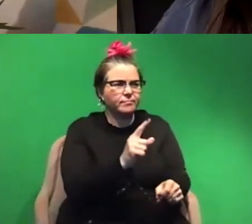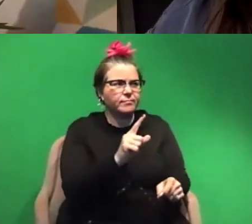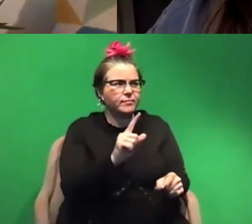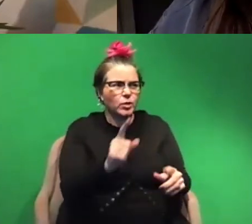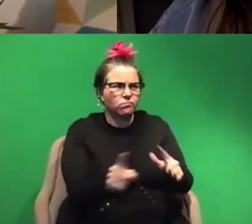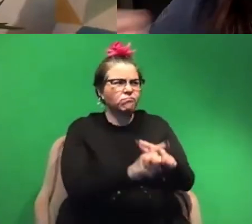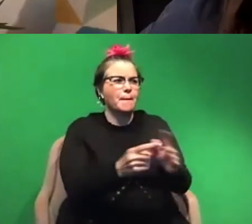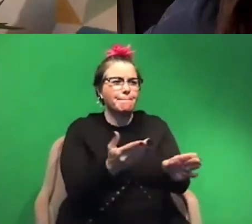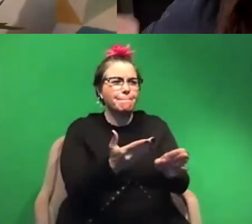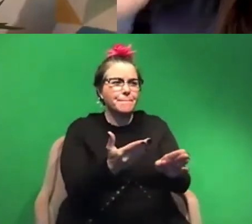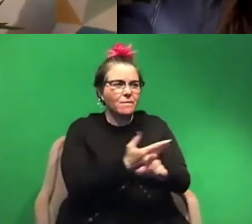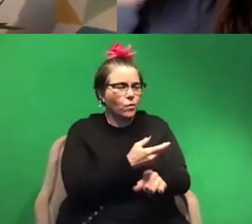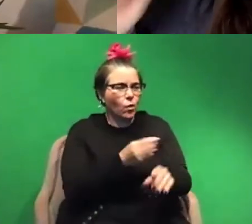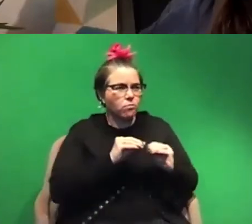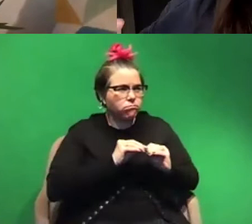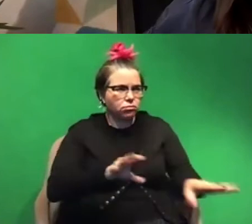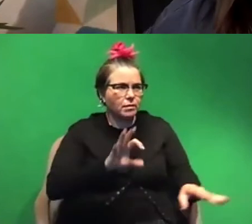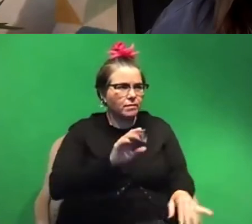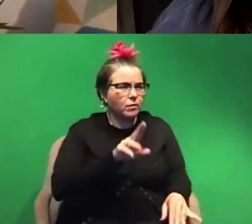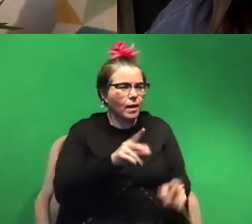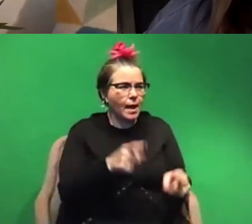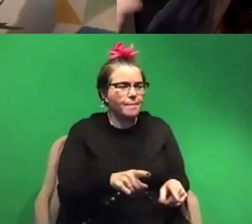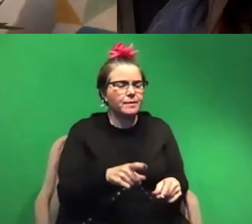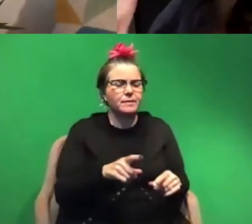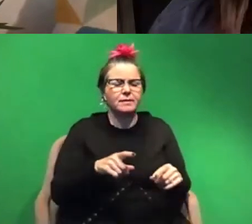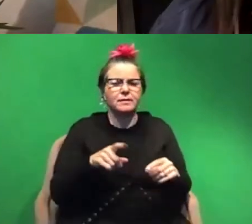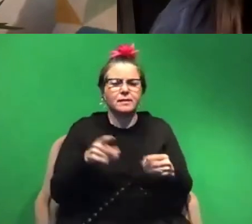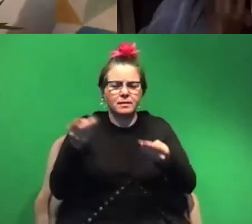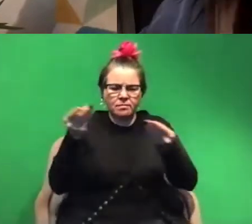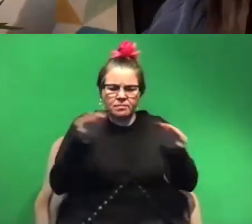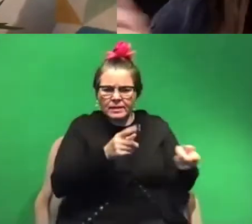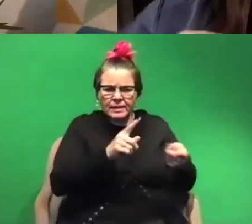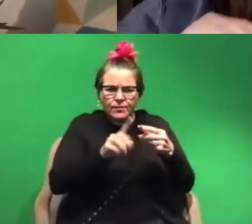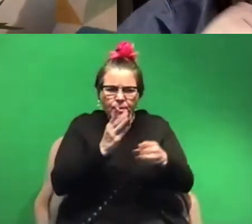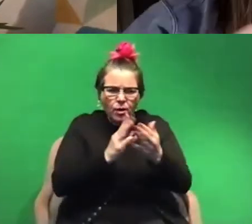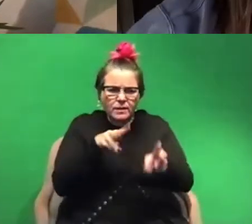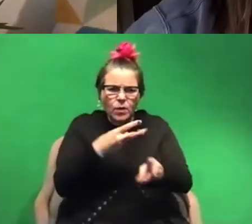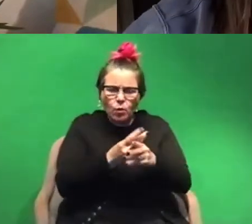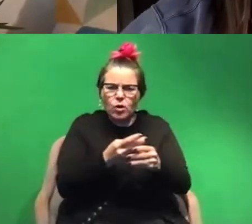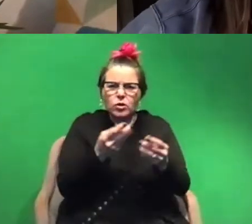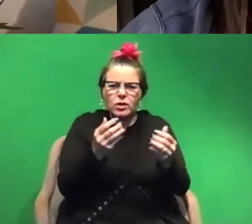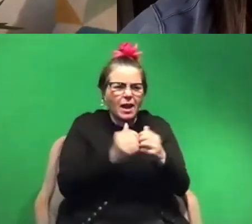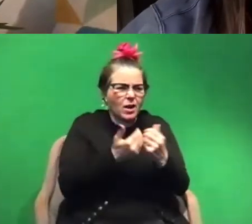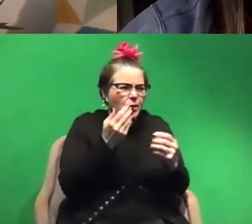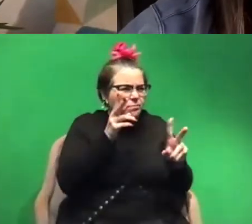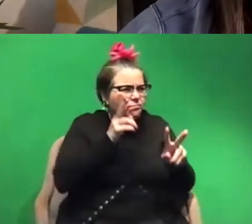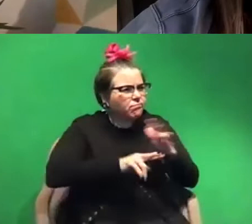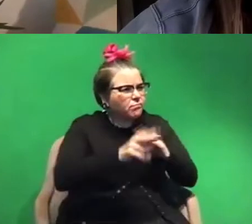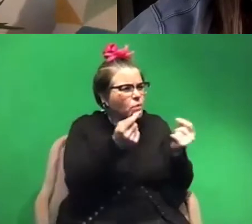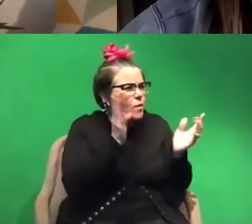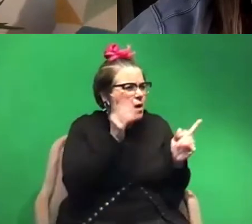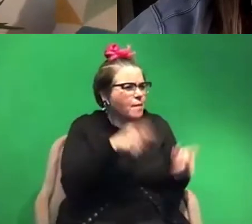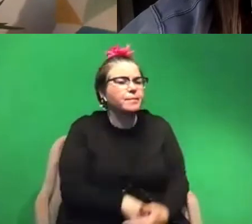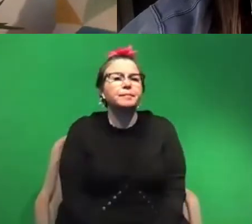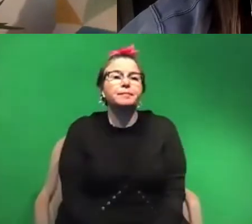season has even hit? Is it going between hemispheres? Like how do we know what's going to happen? Yeah, so